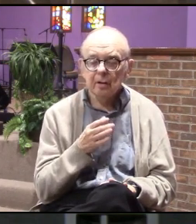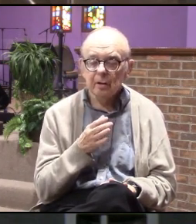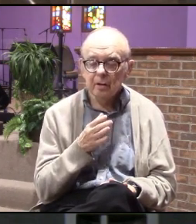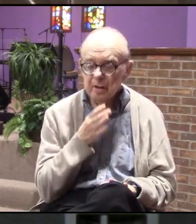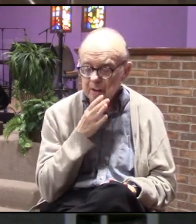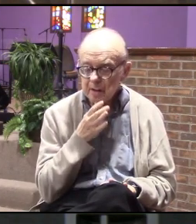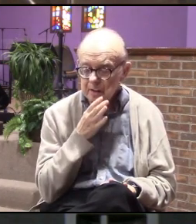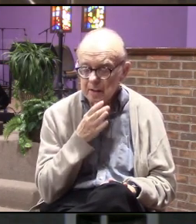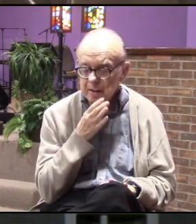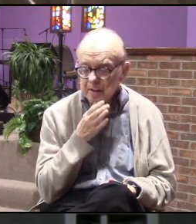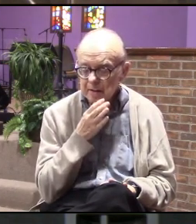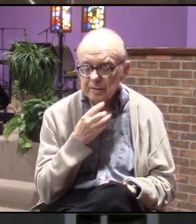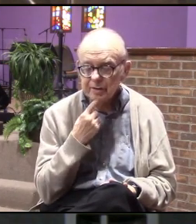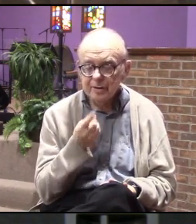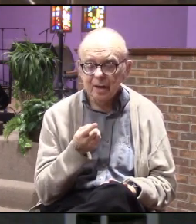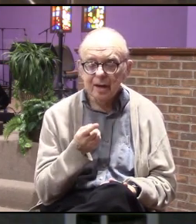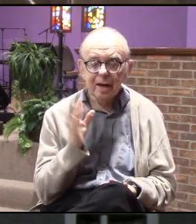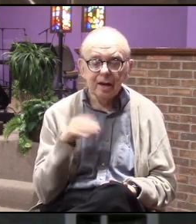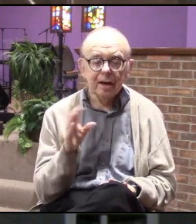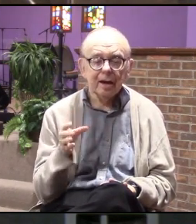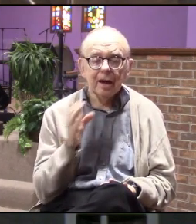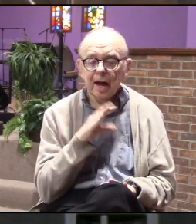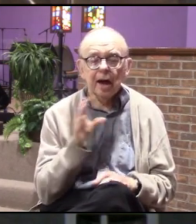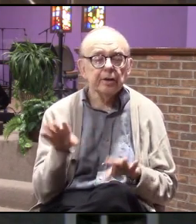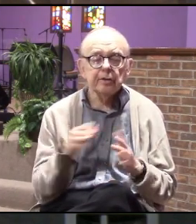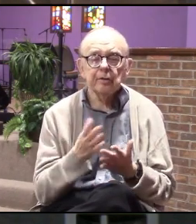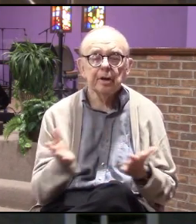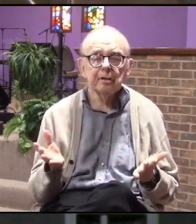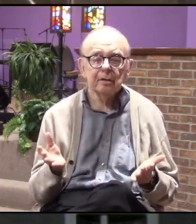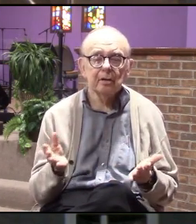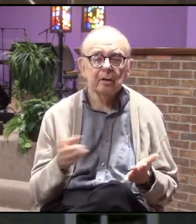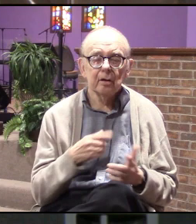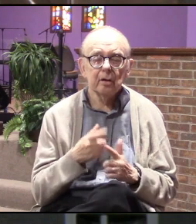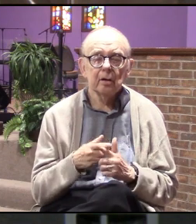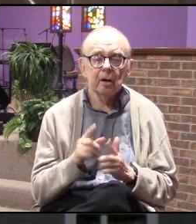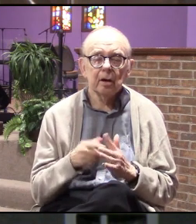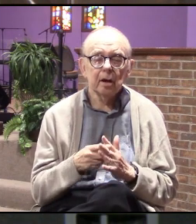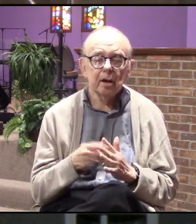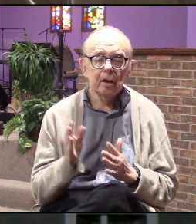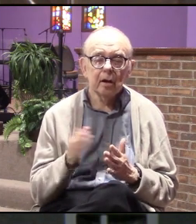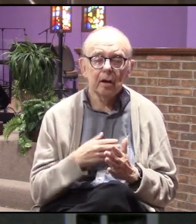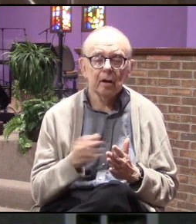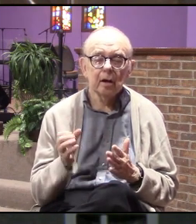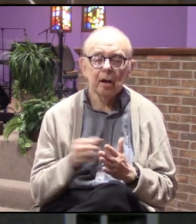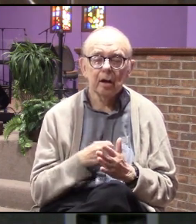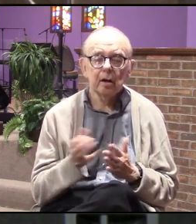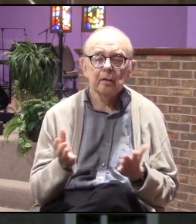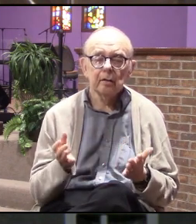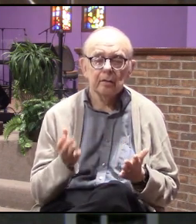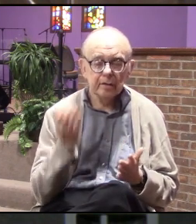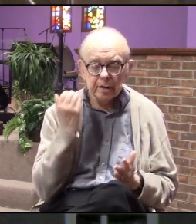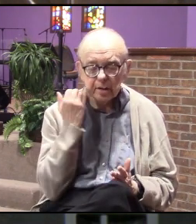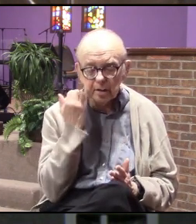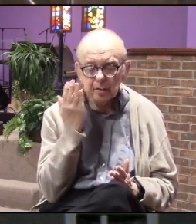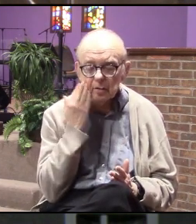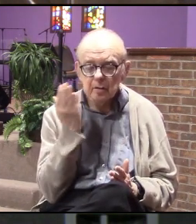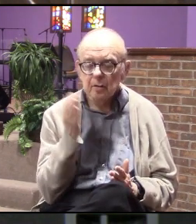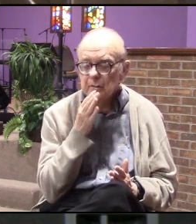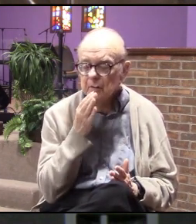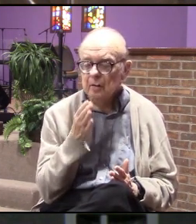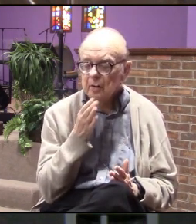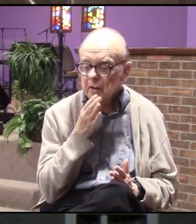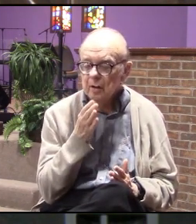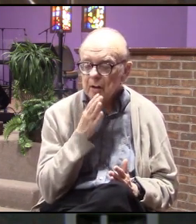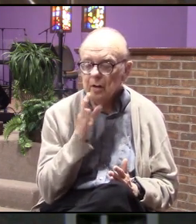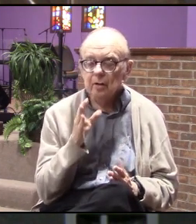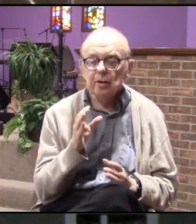yeah, hey, Chuck, how are you doing? And then she starts singing a song. And my mom